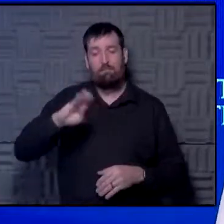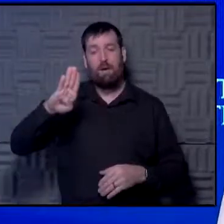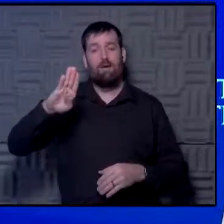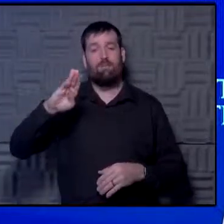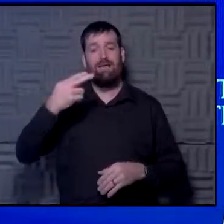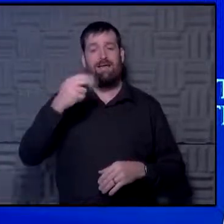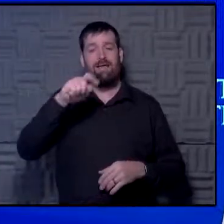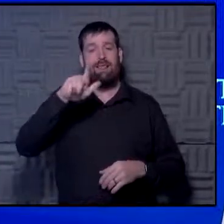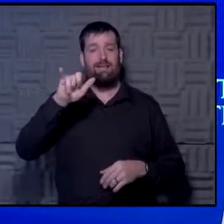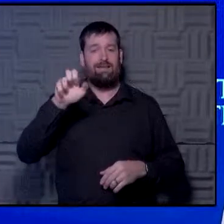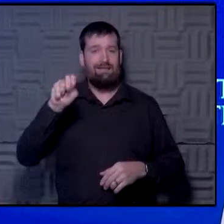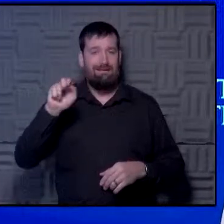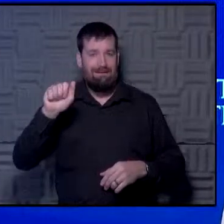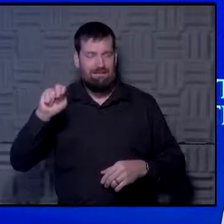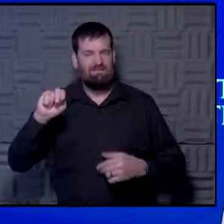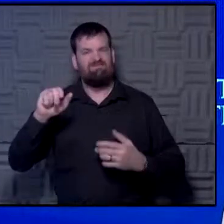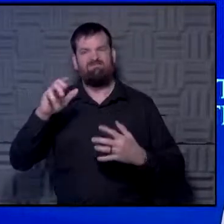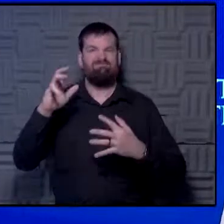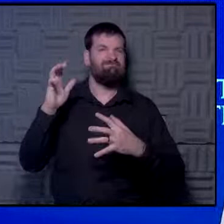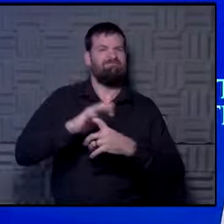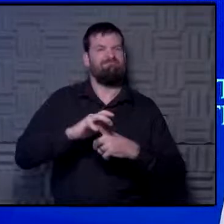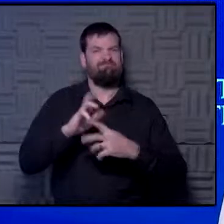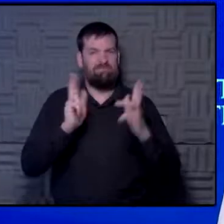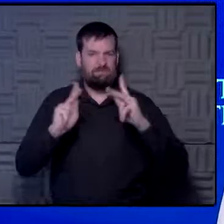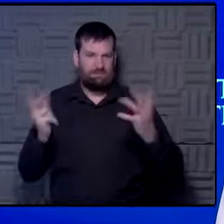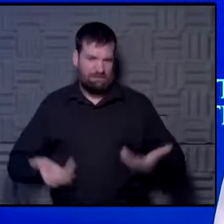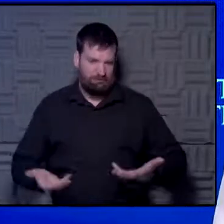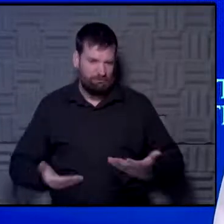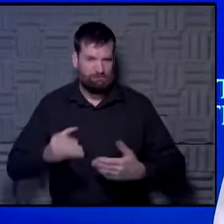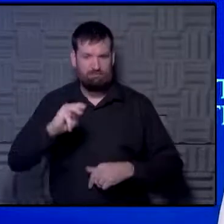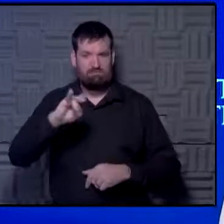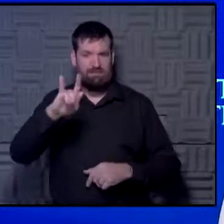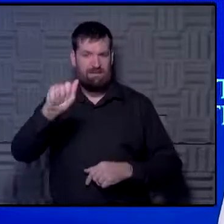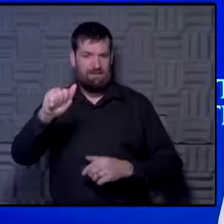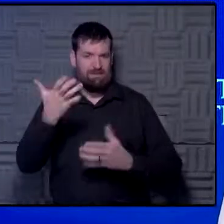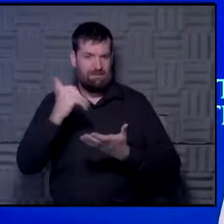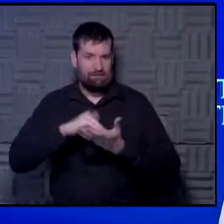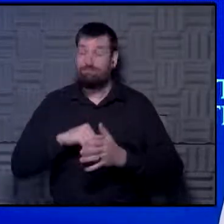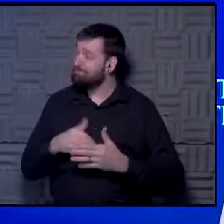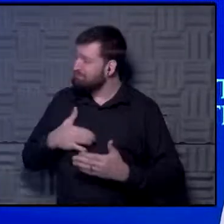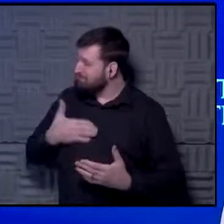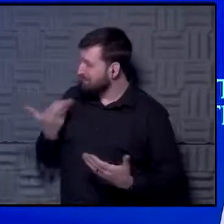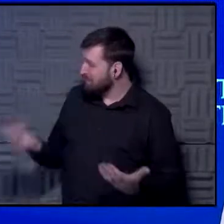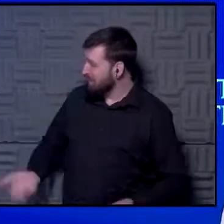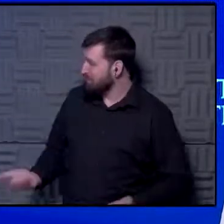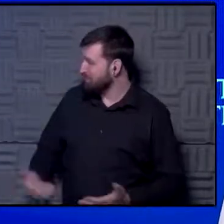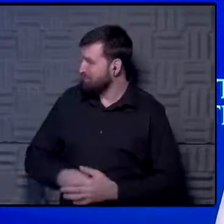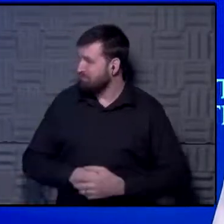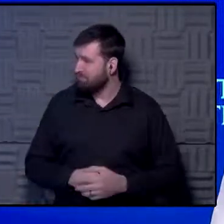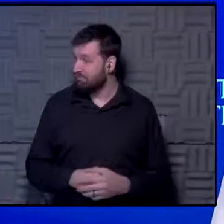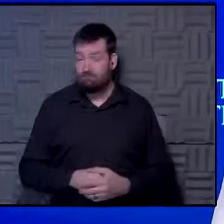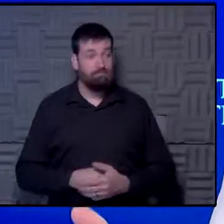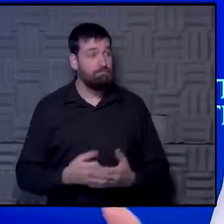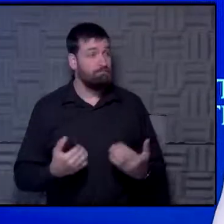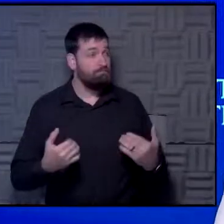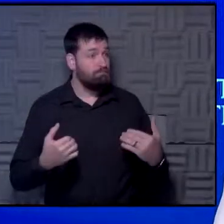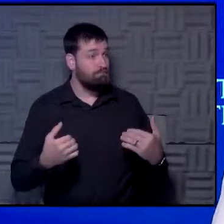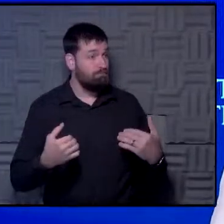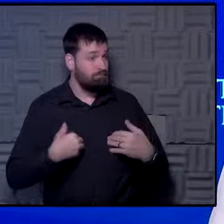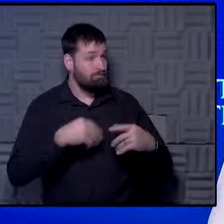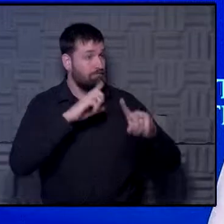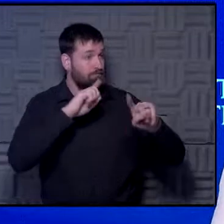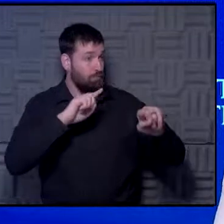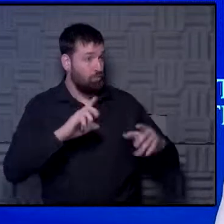our outstanding folks here in our media center. Will be Glad to be here. Do we have any reporter questions? Yeah, let's start with